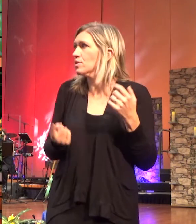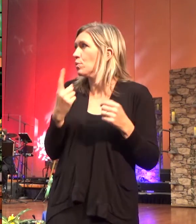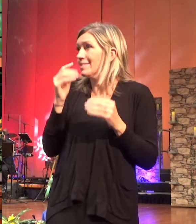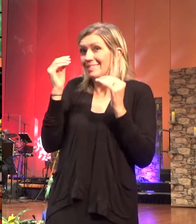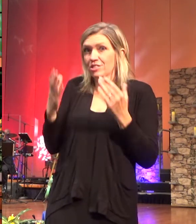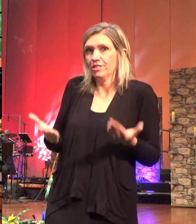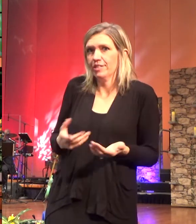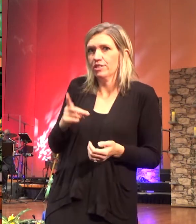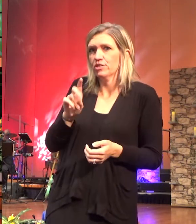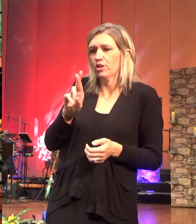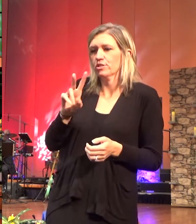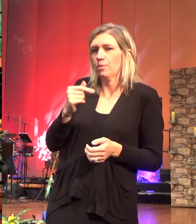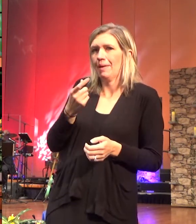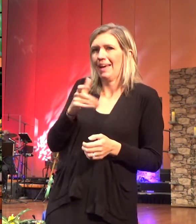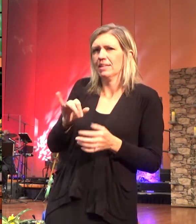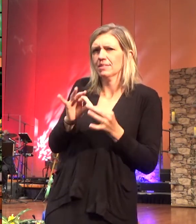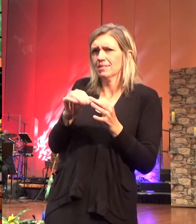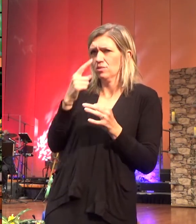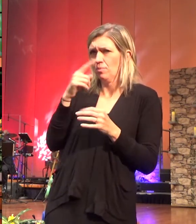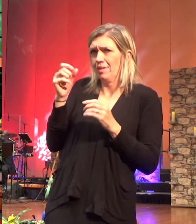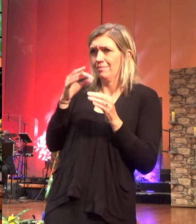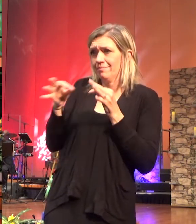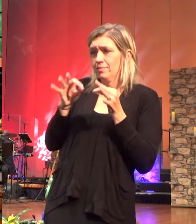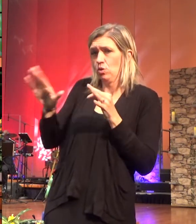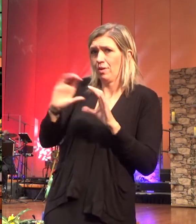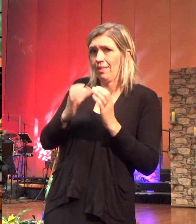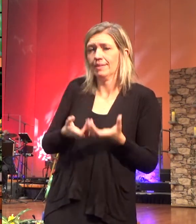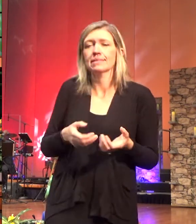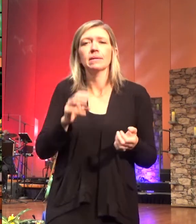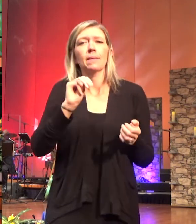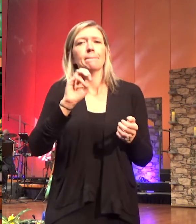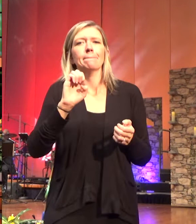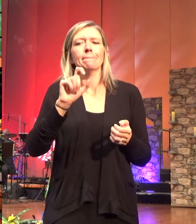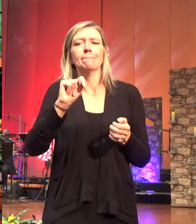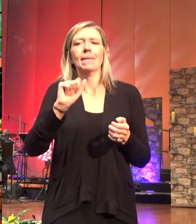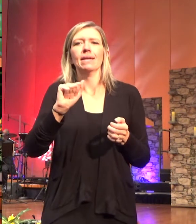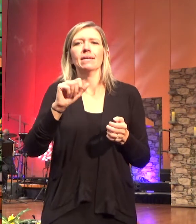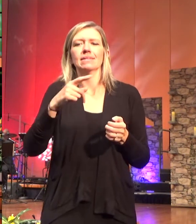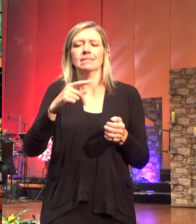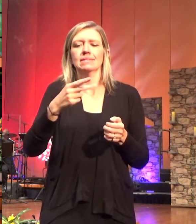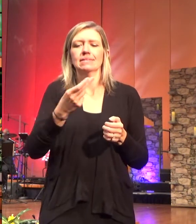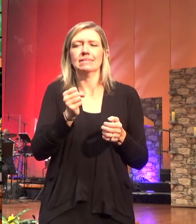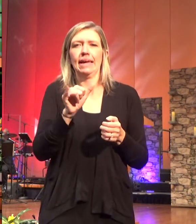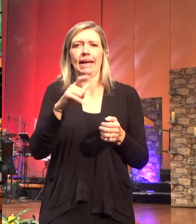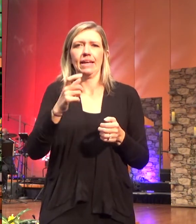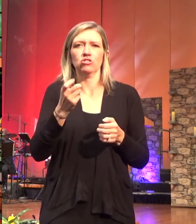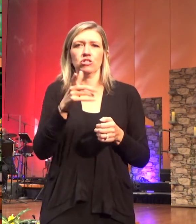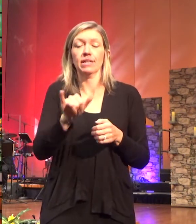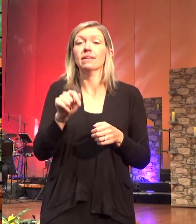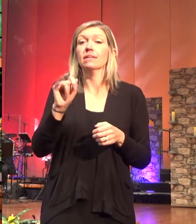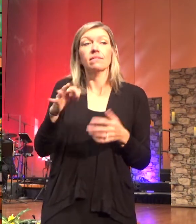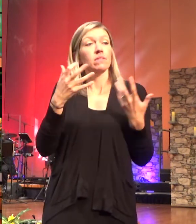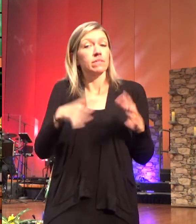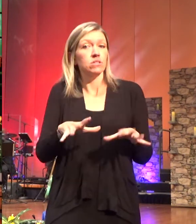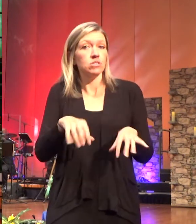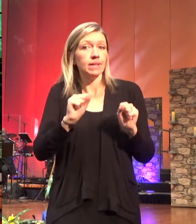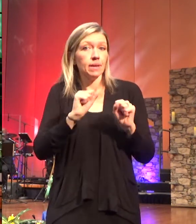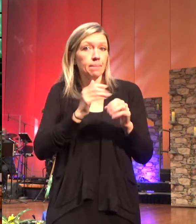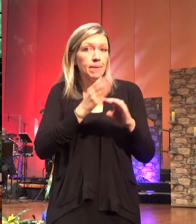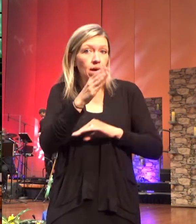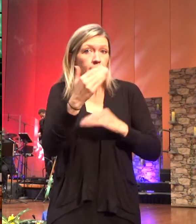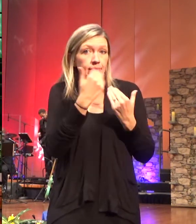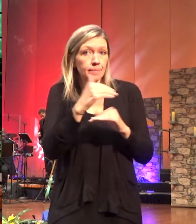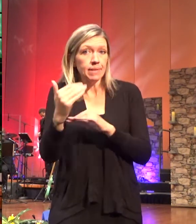Patty, what is metapsychiatry? Well, if you first have taken Beyond Limits, then you qualify for